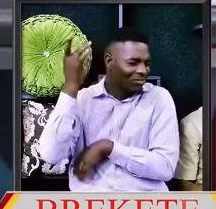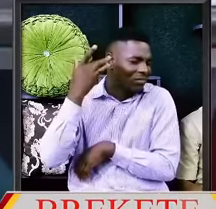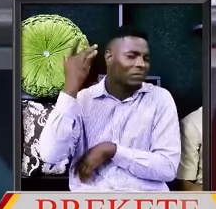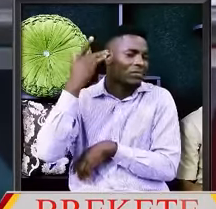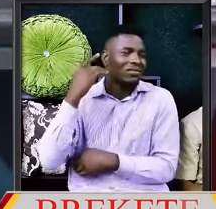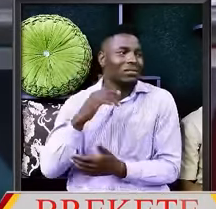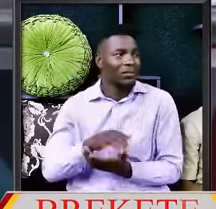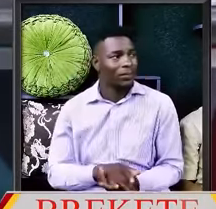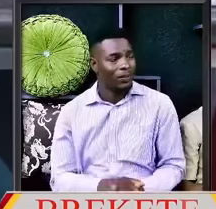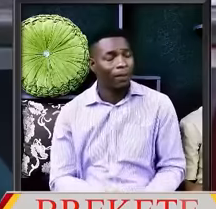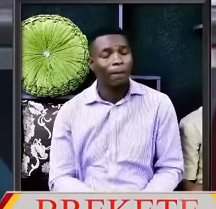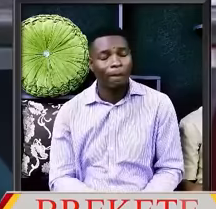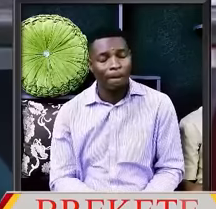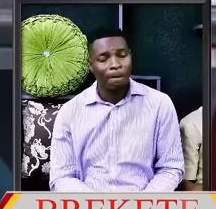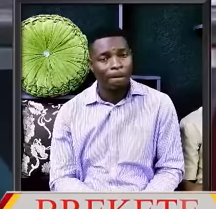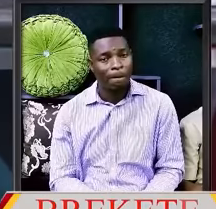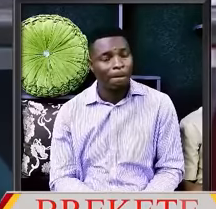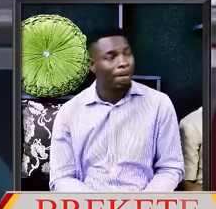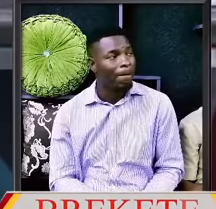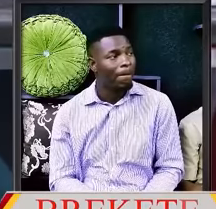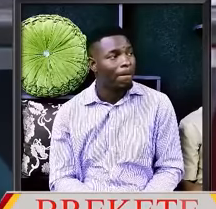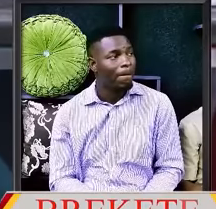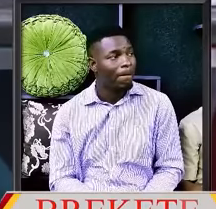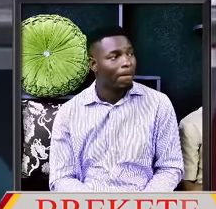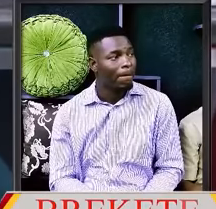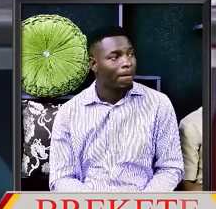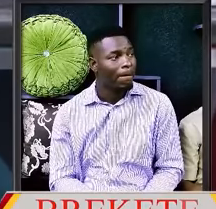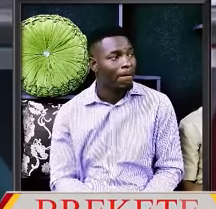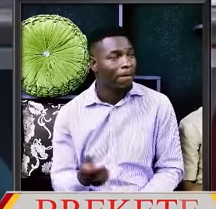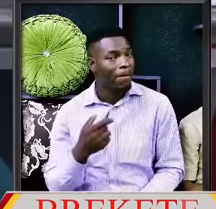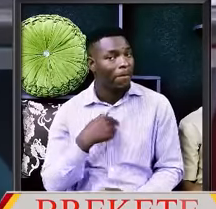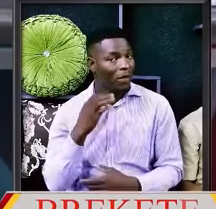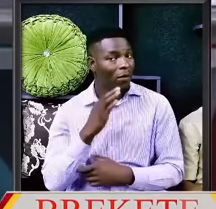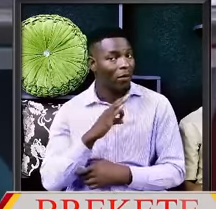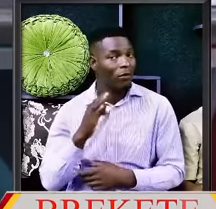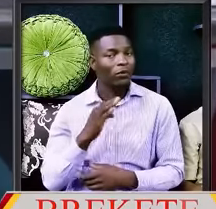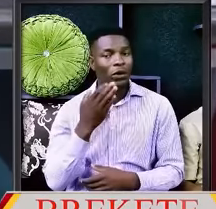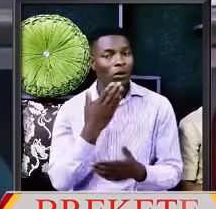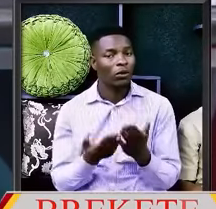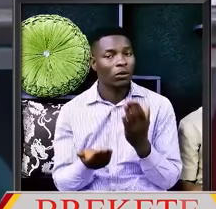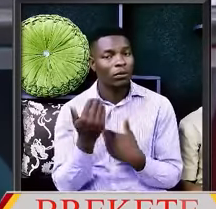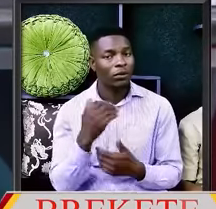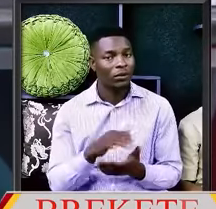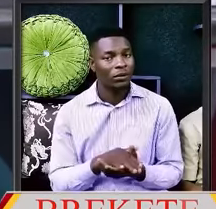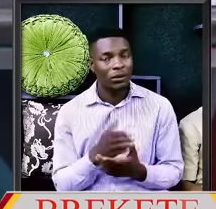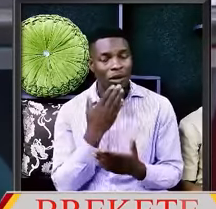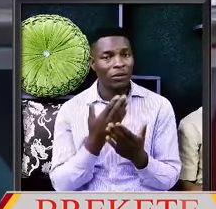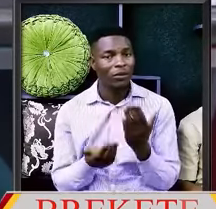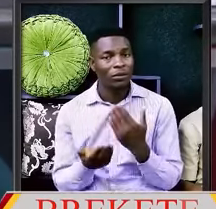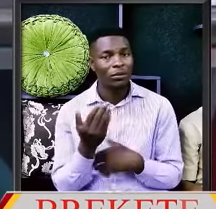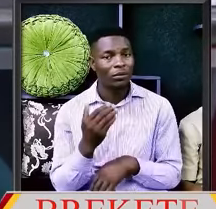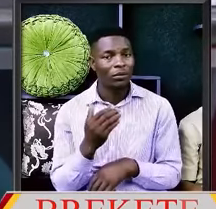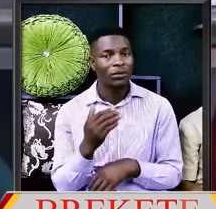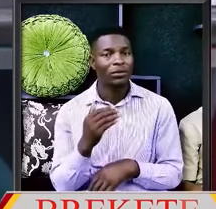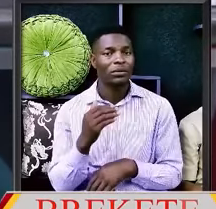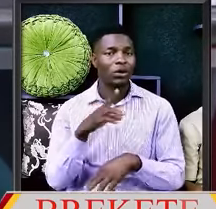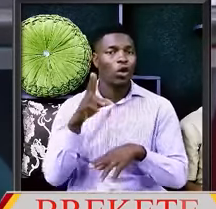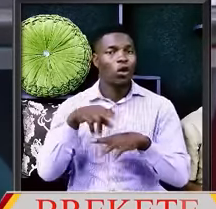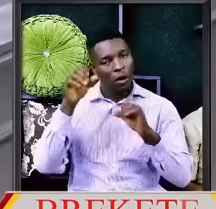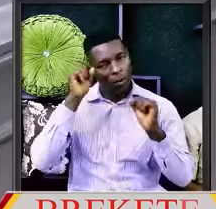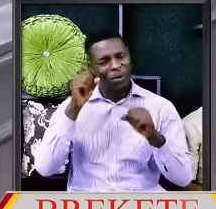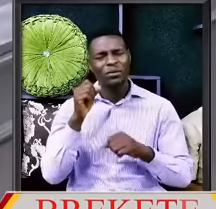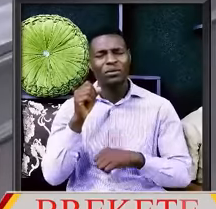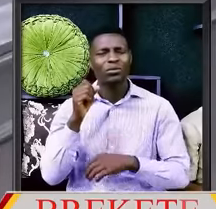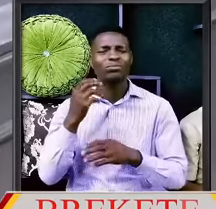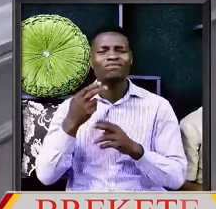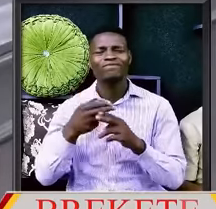No. Na me check, na me end up. Hello, good morning. Hello, good morning. My president. What is your